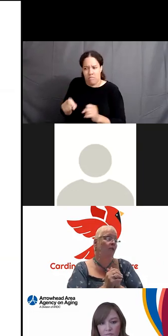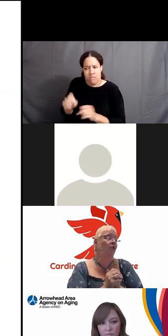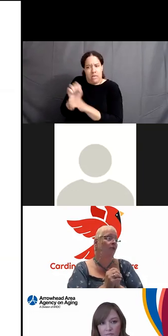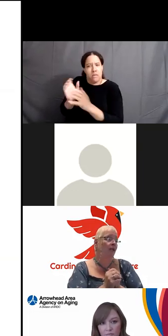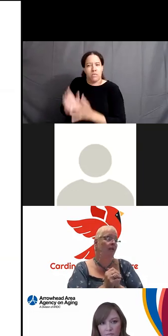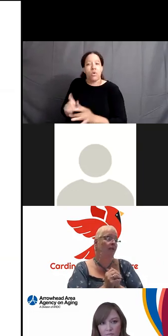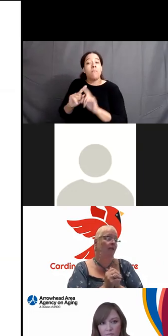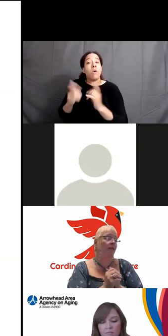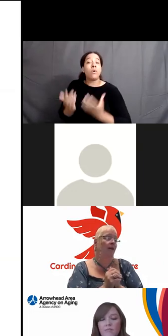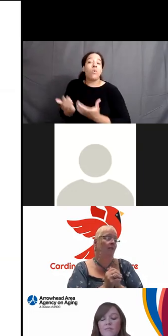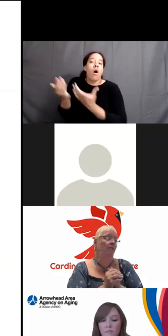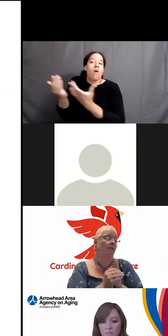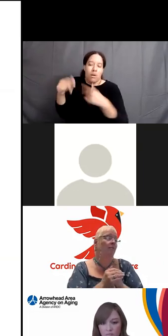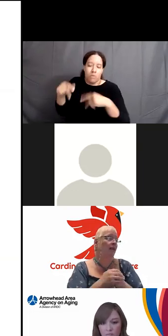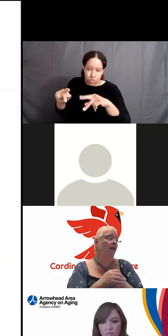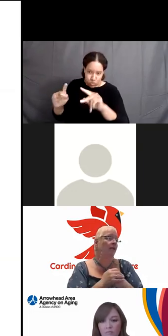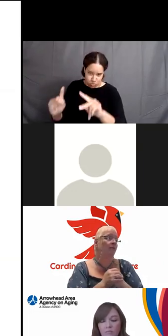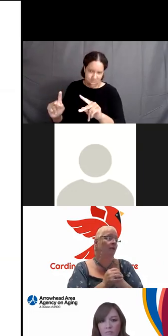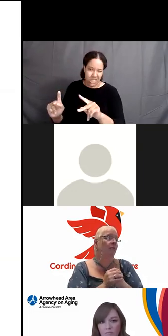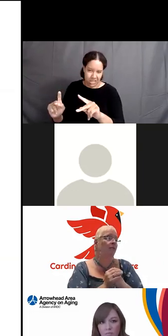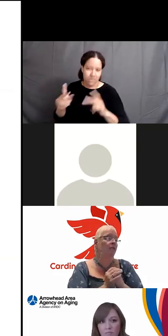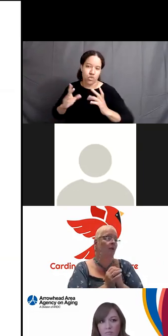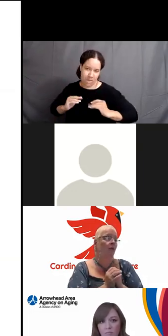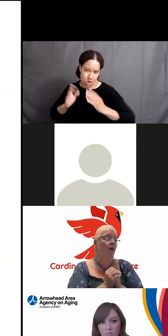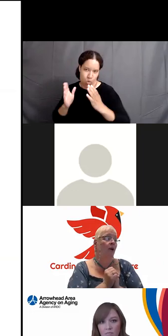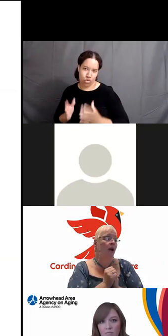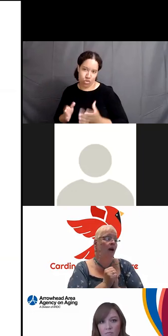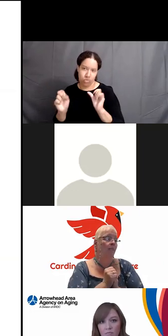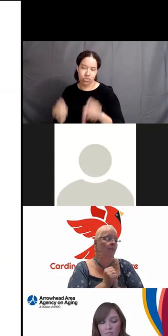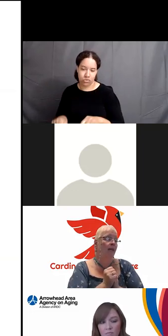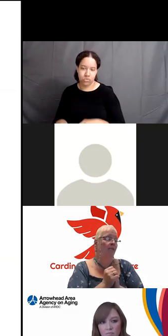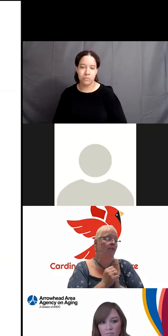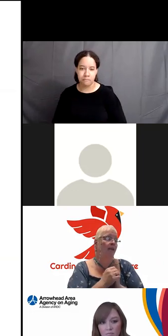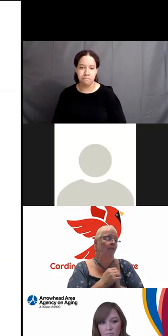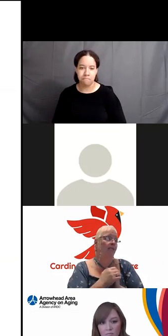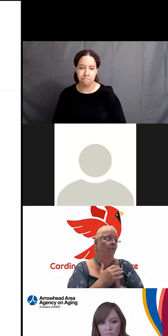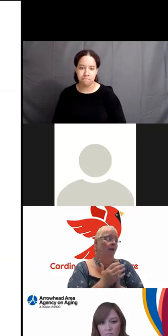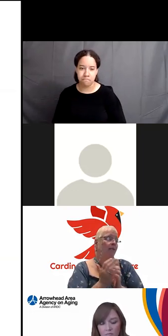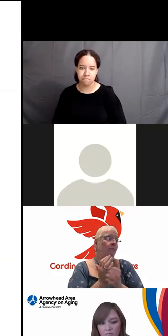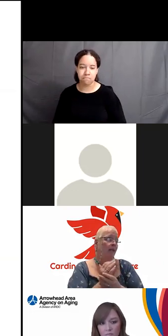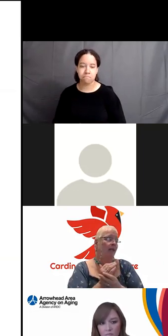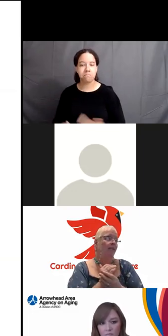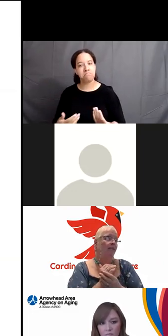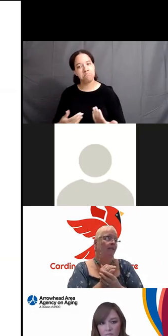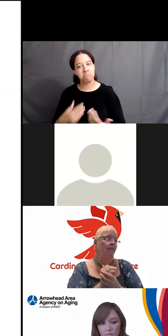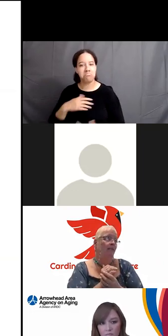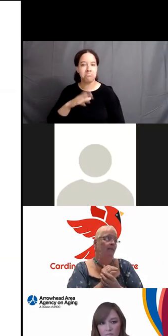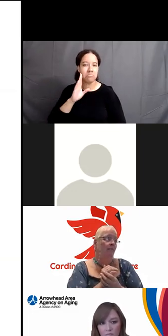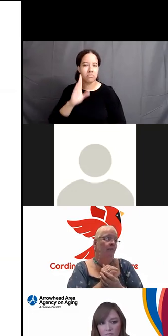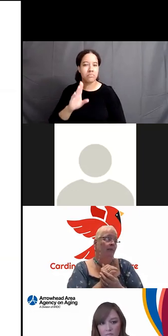the opportunity to people that are eligible. So, but I would say probably the